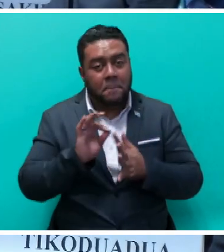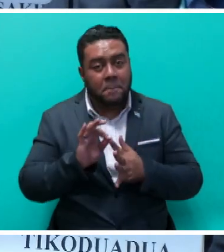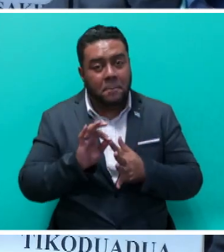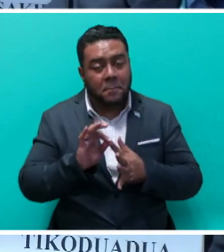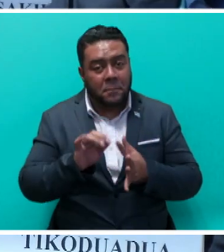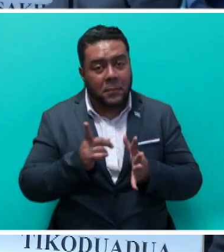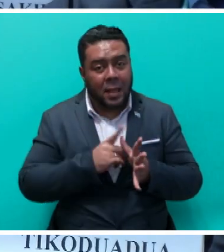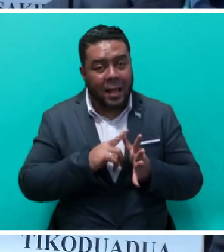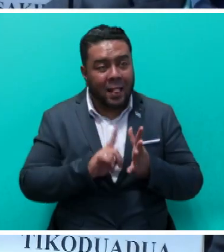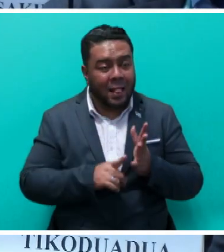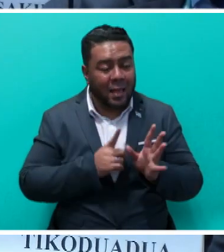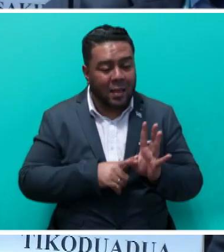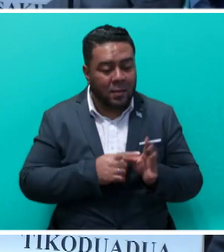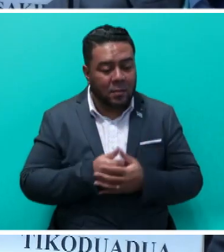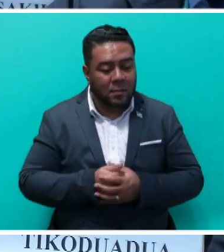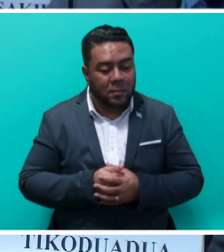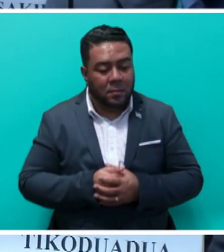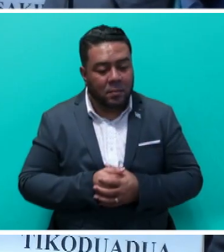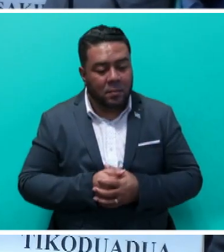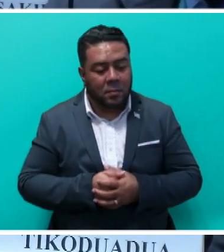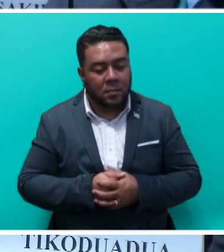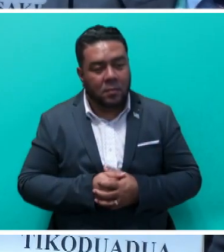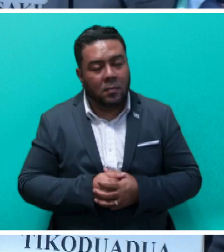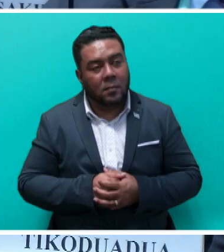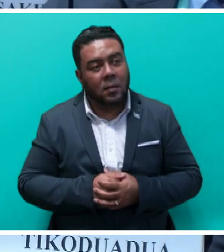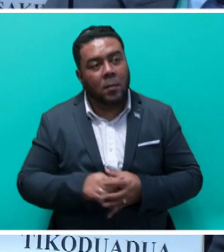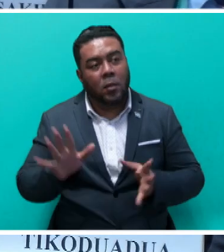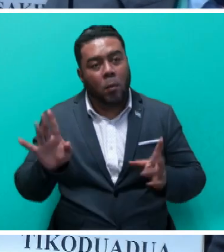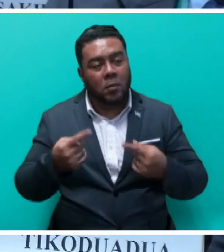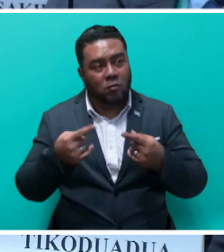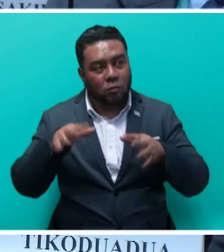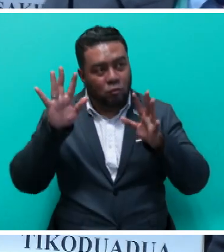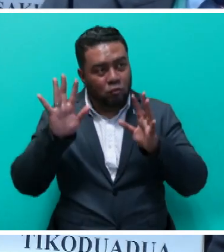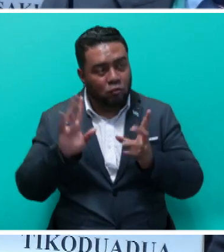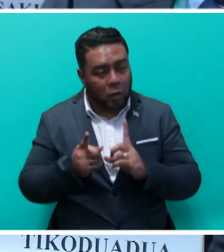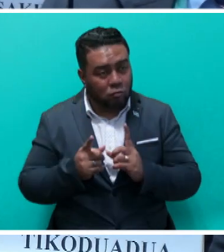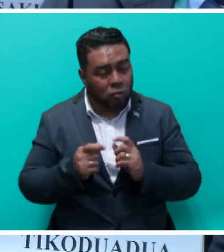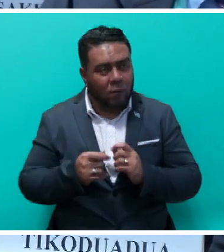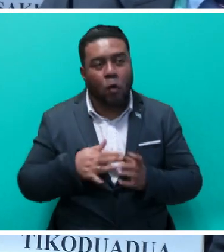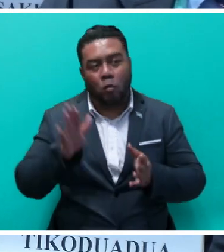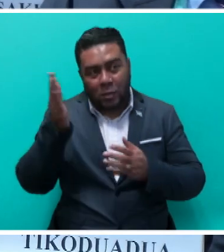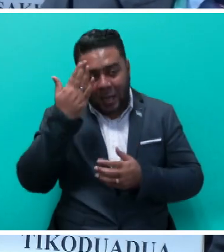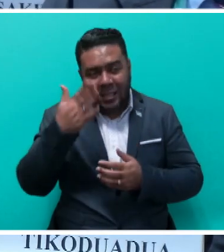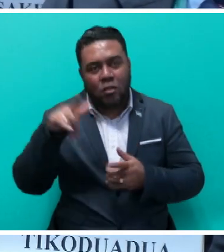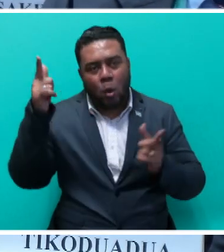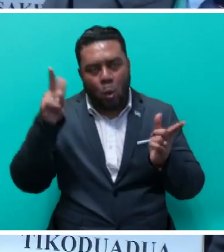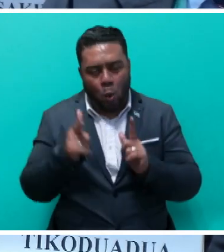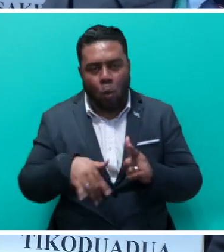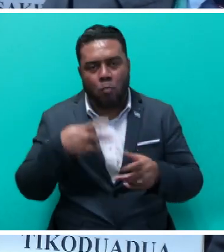assist the farmers in consideration of the recent drought and the resulting low production of